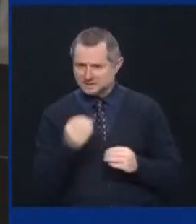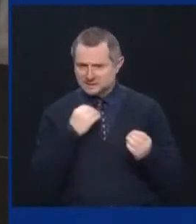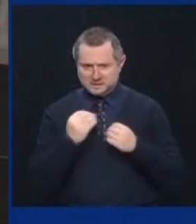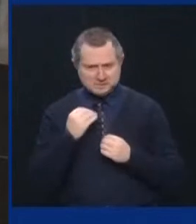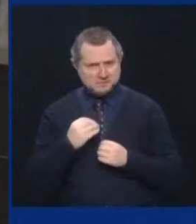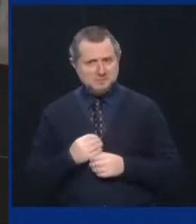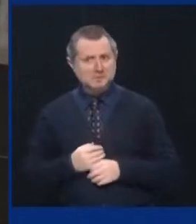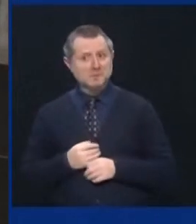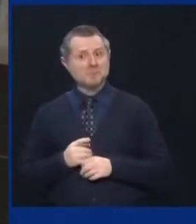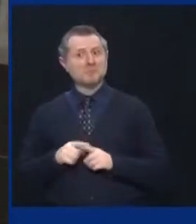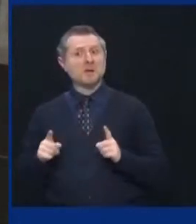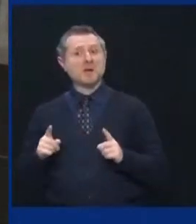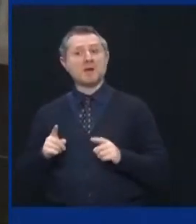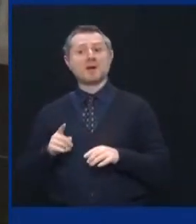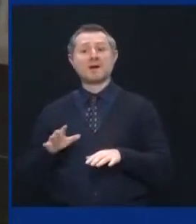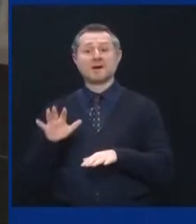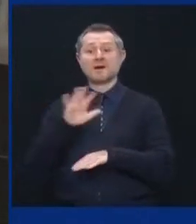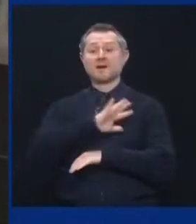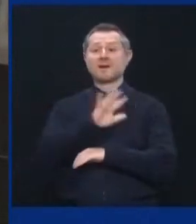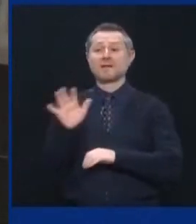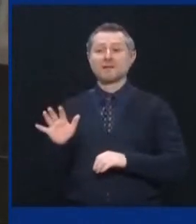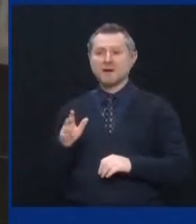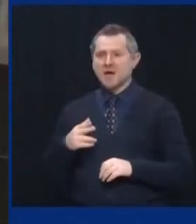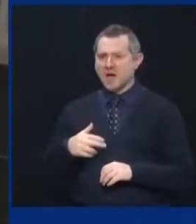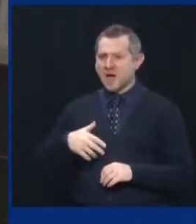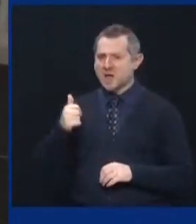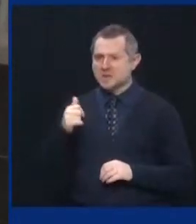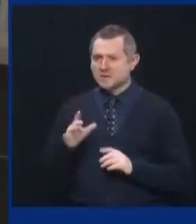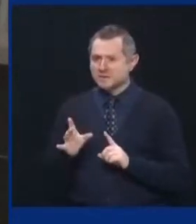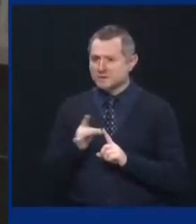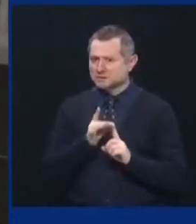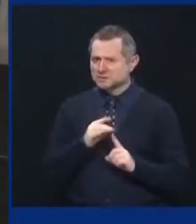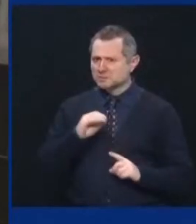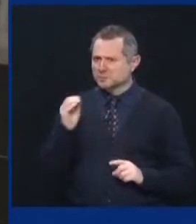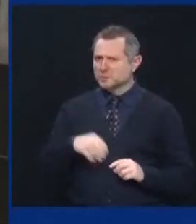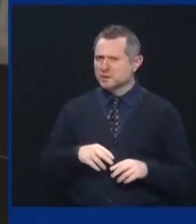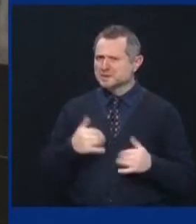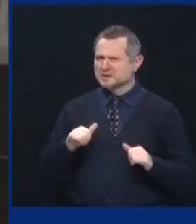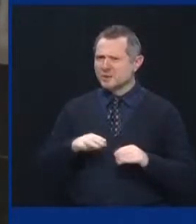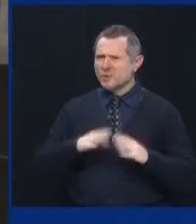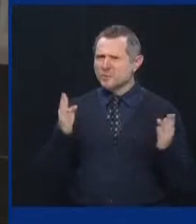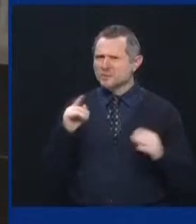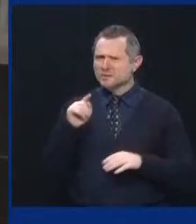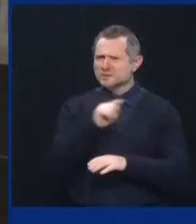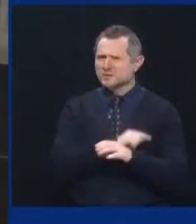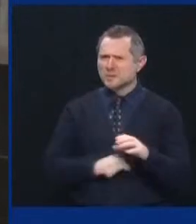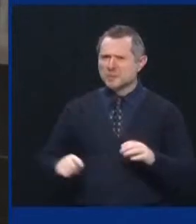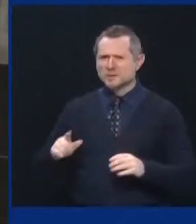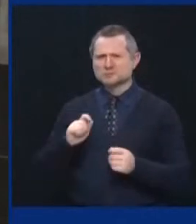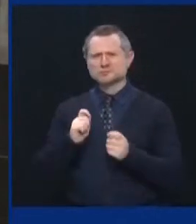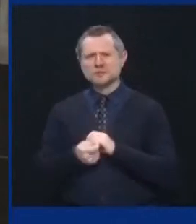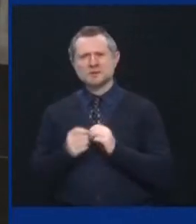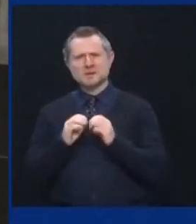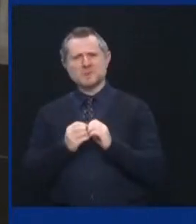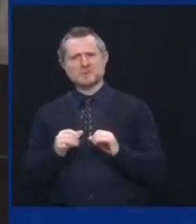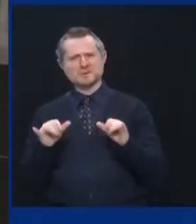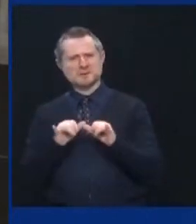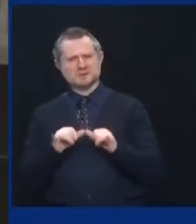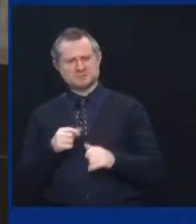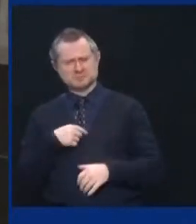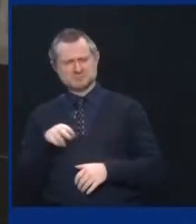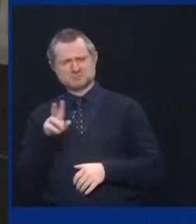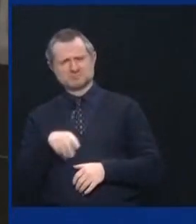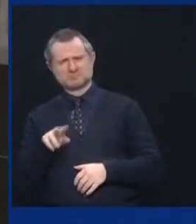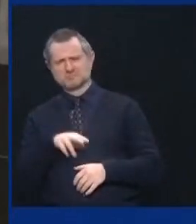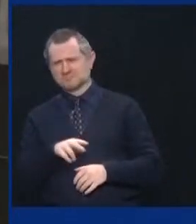zip codes that actually have a higher positivity rate, have not. You changed the metrics moving forward for shutdowns, but what about